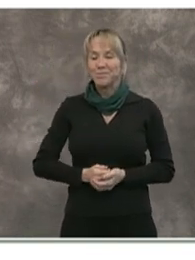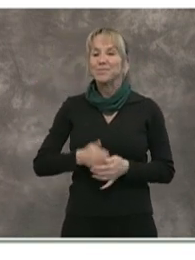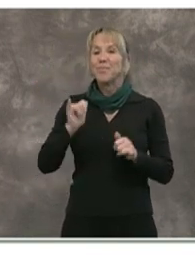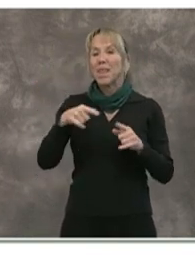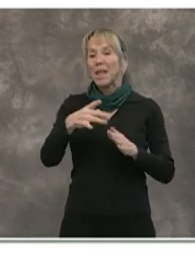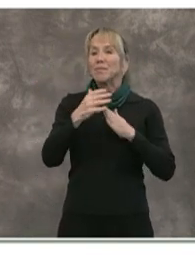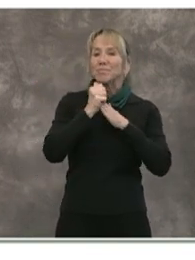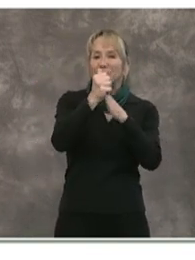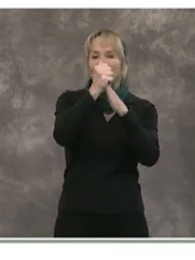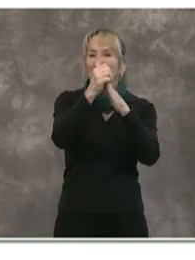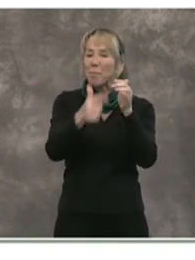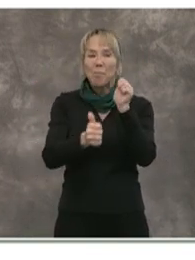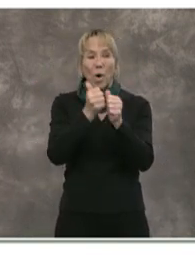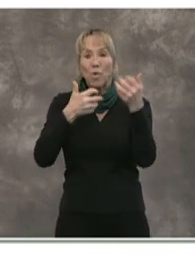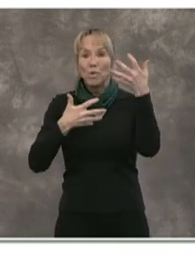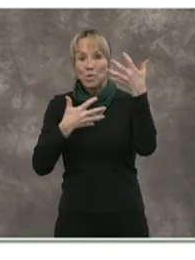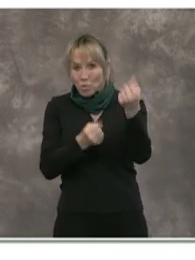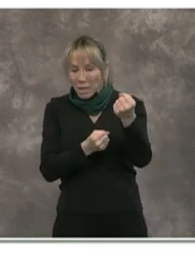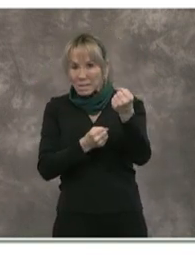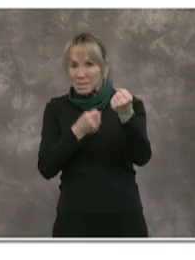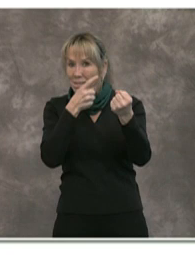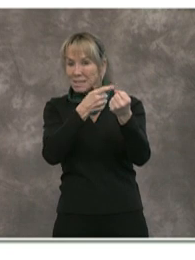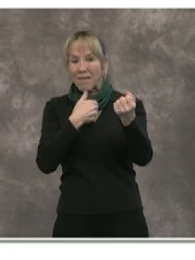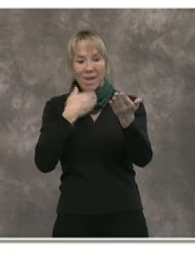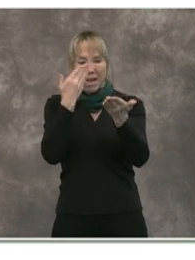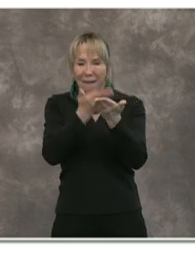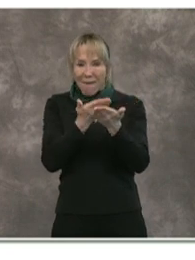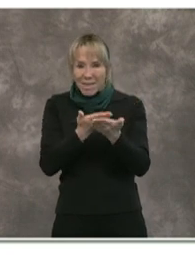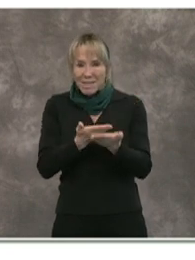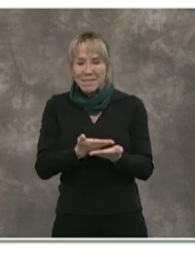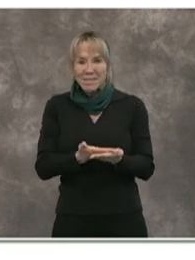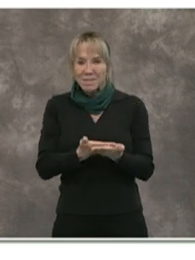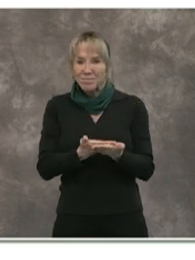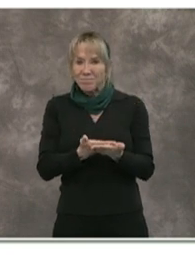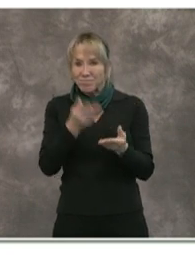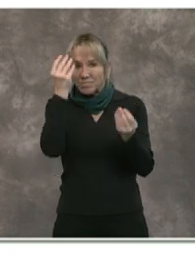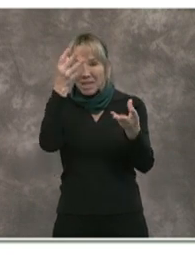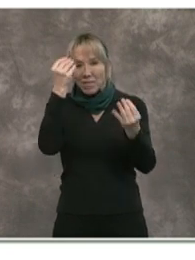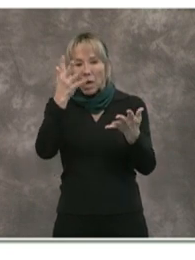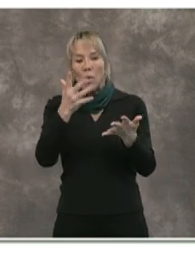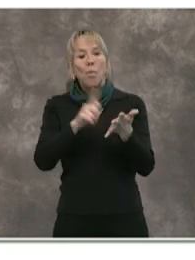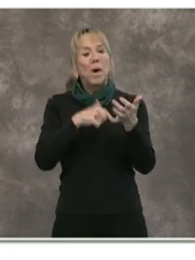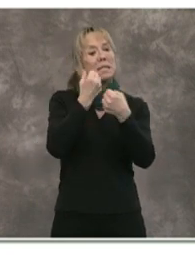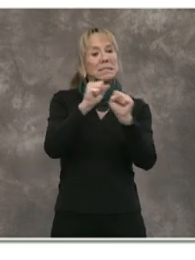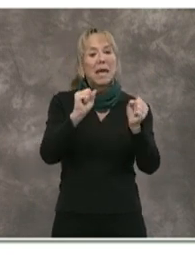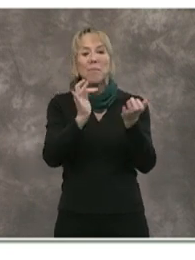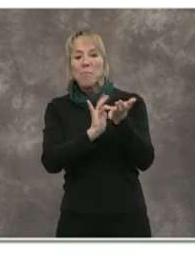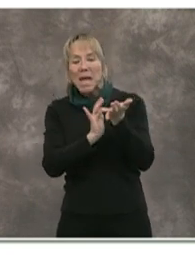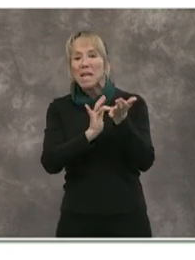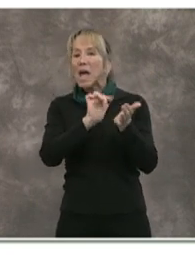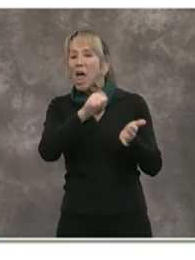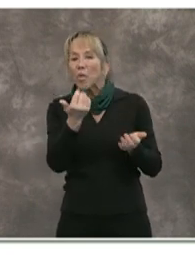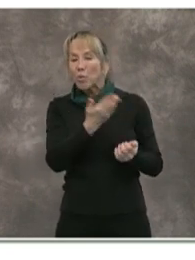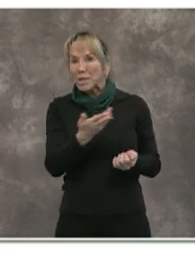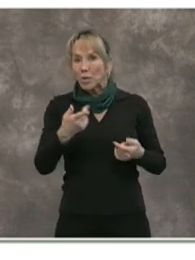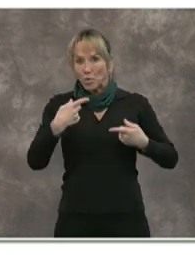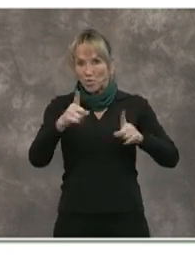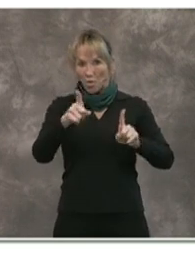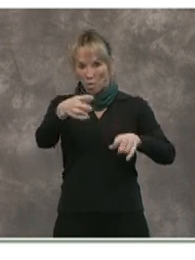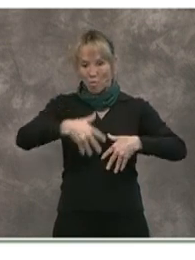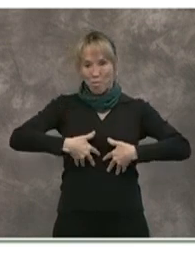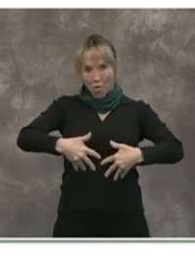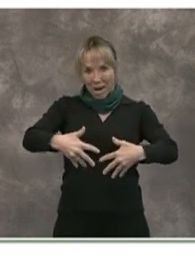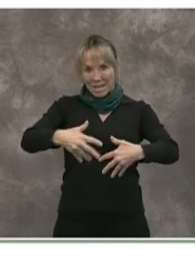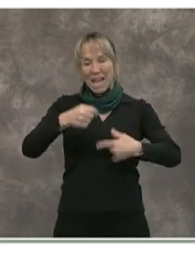leading authority and most trusted source of evidence-based information on the safety of medications and other resources during pregnancy